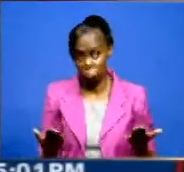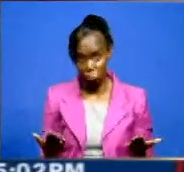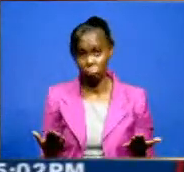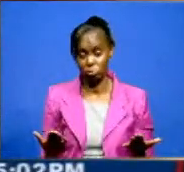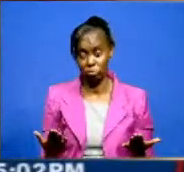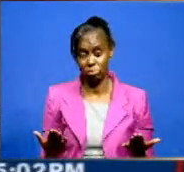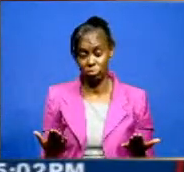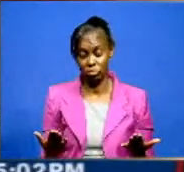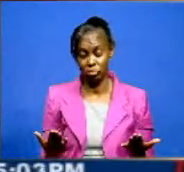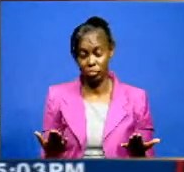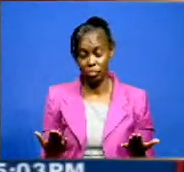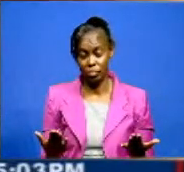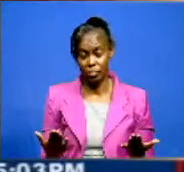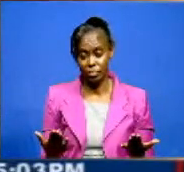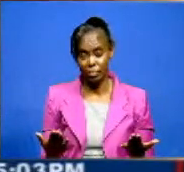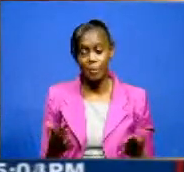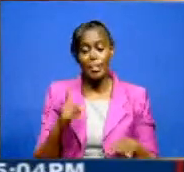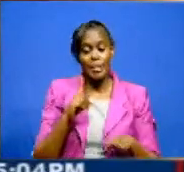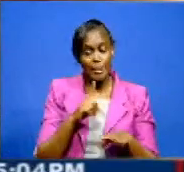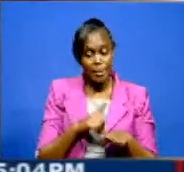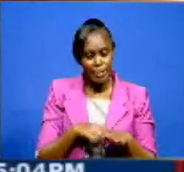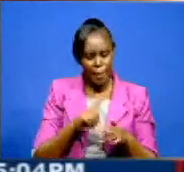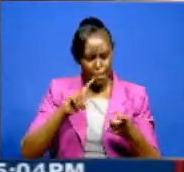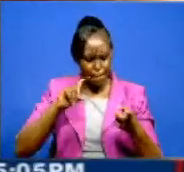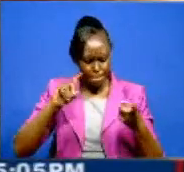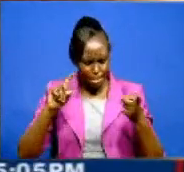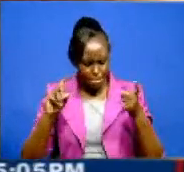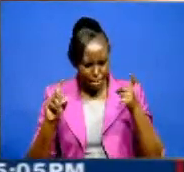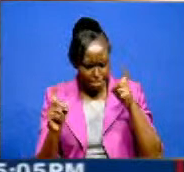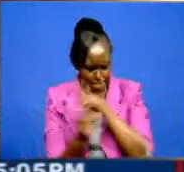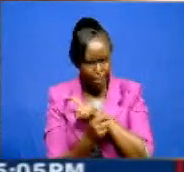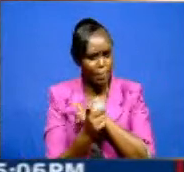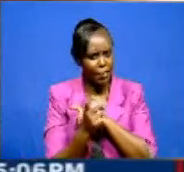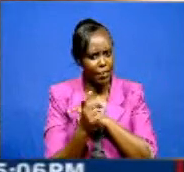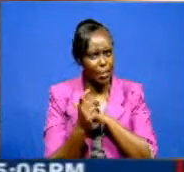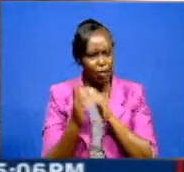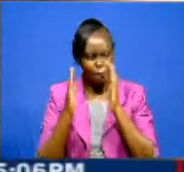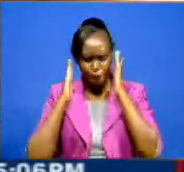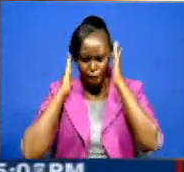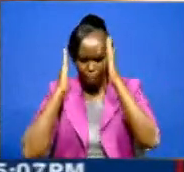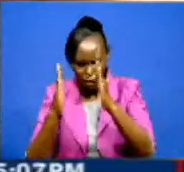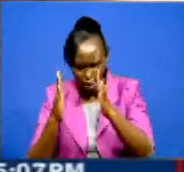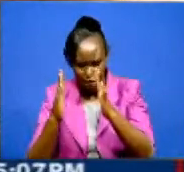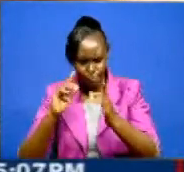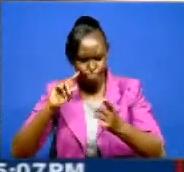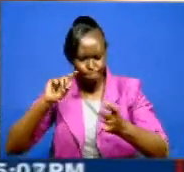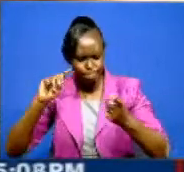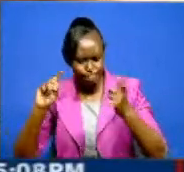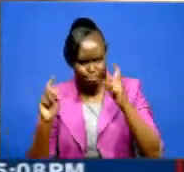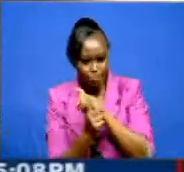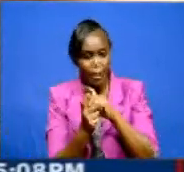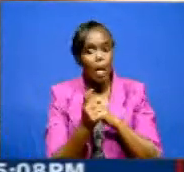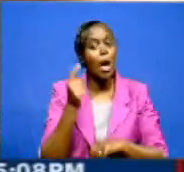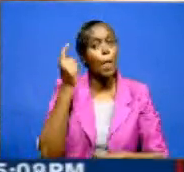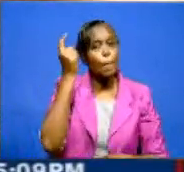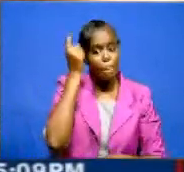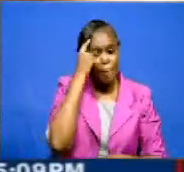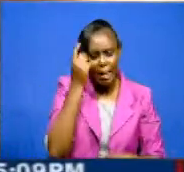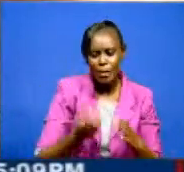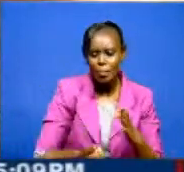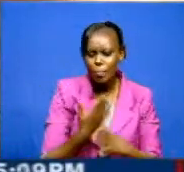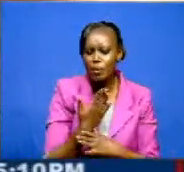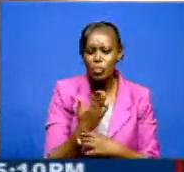Mr. Speaker? It is time we change our focus. Stop thinking about producing just